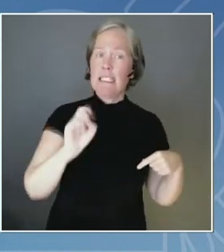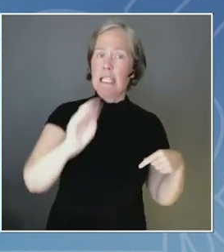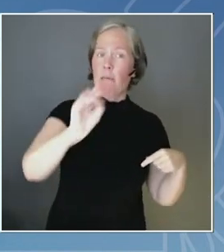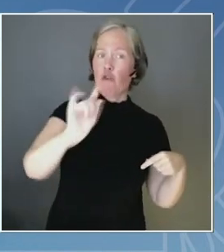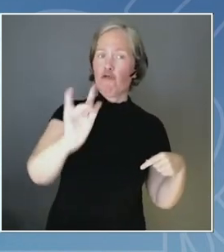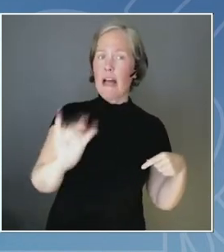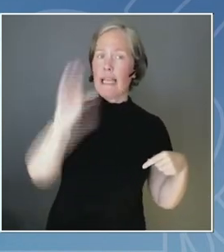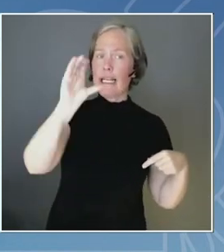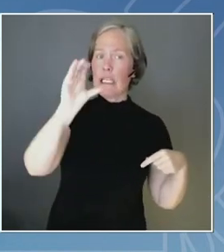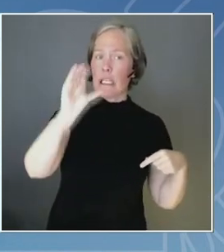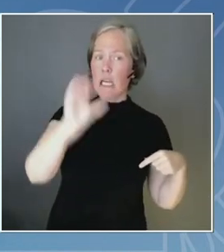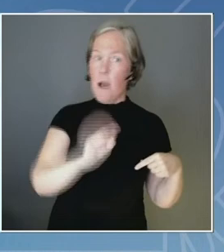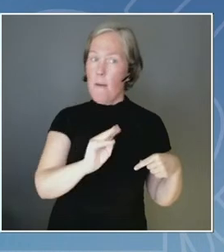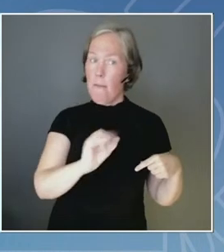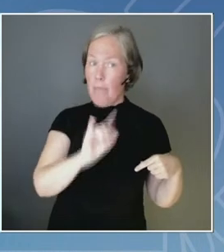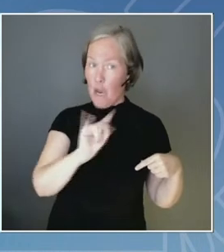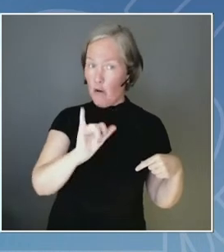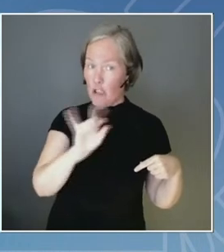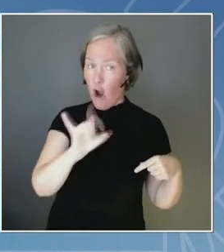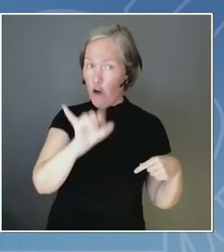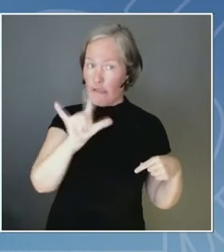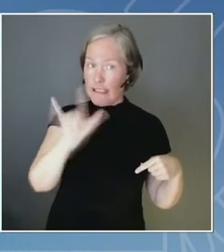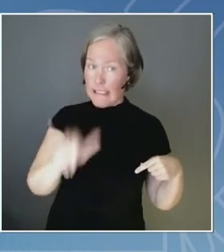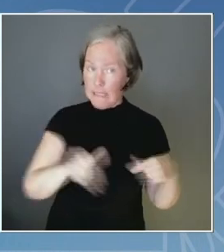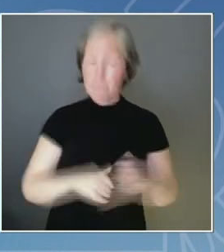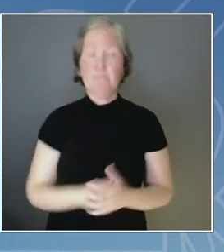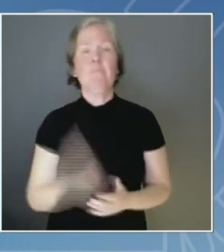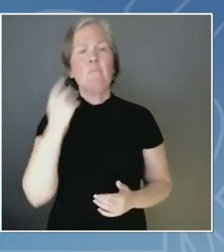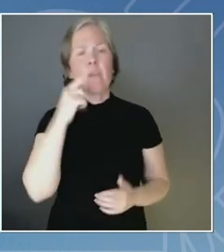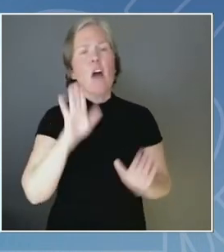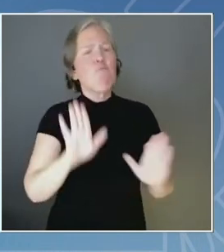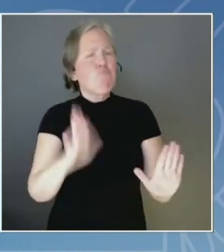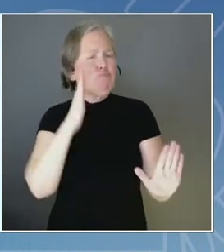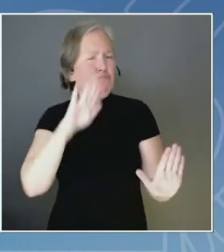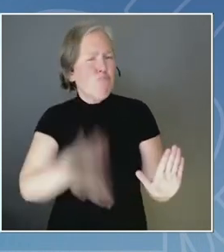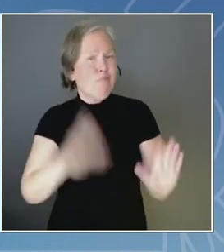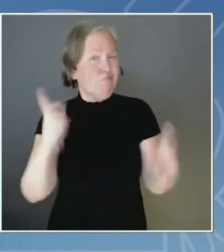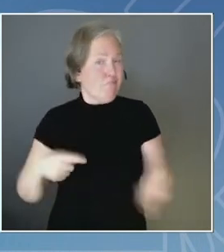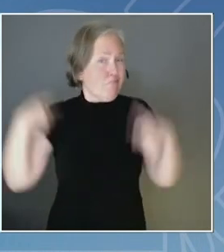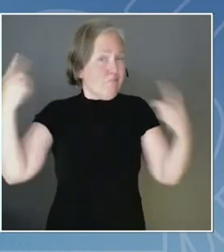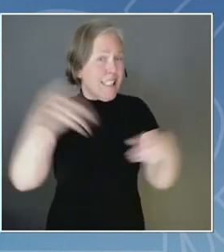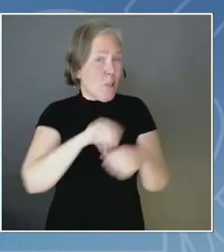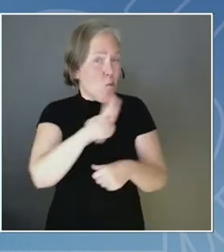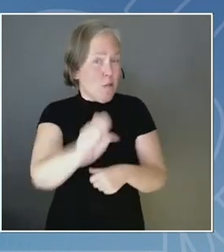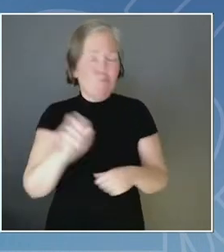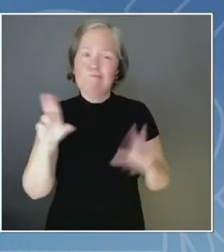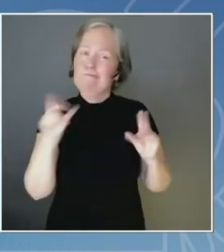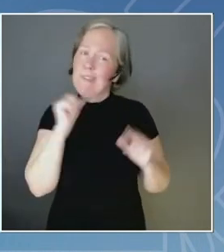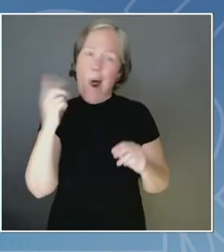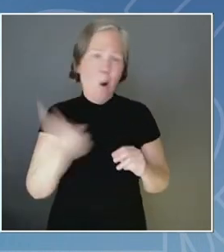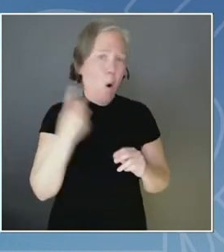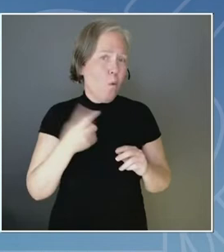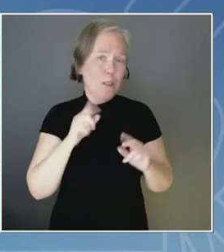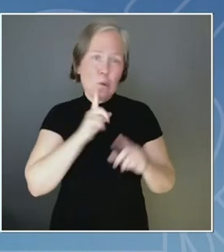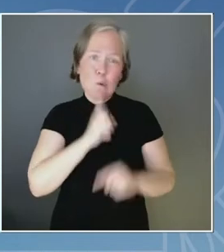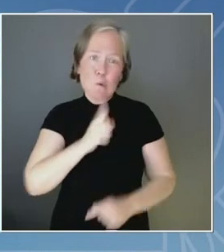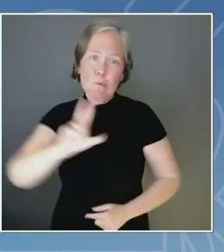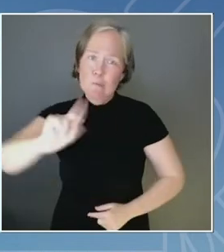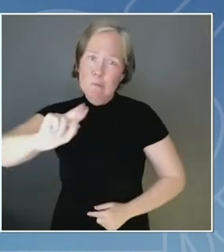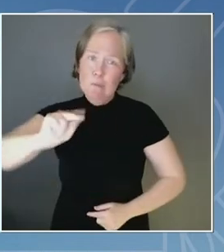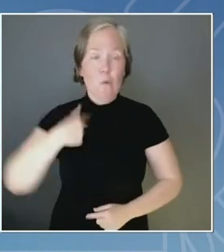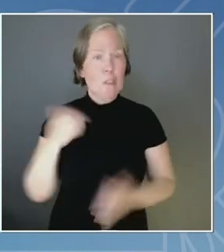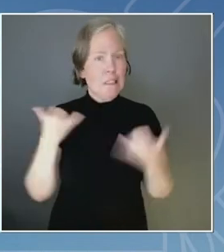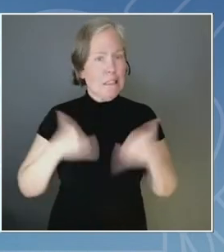society. We acknowledge this has not always been the case in the United States, and that we're still grappling with the legacies